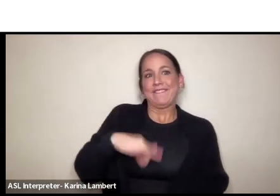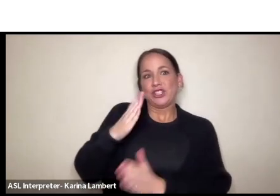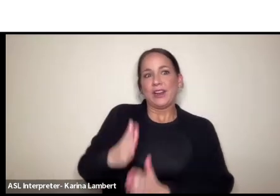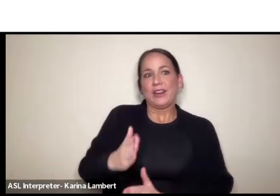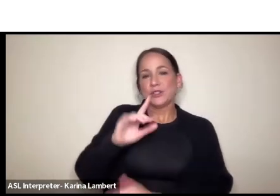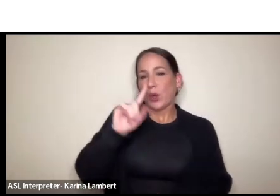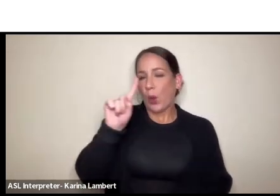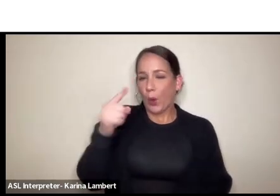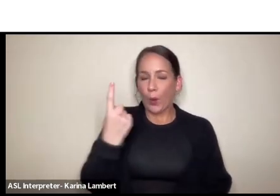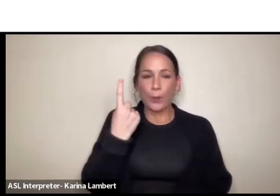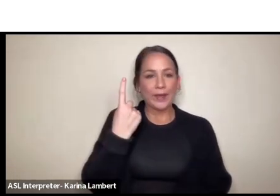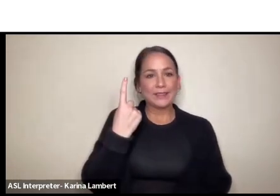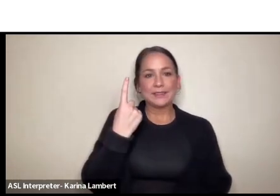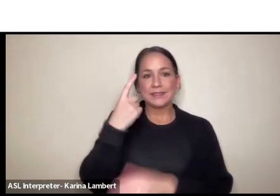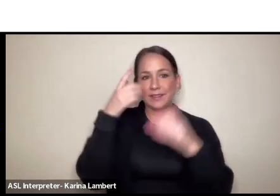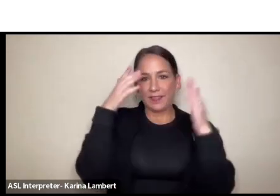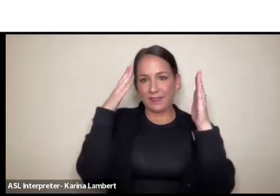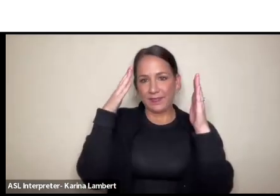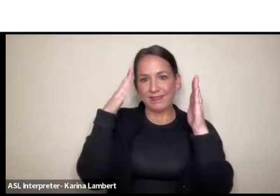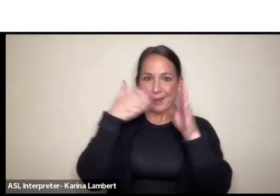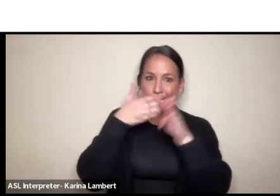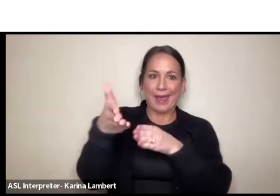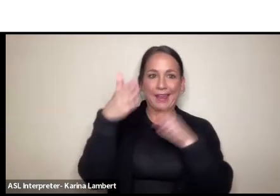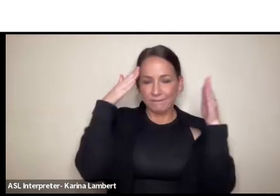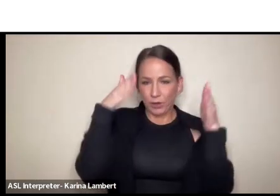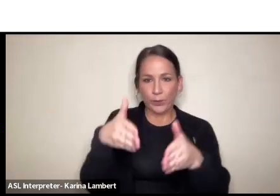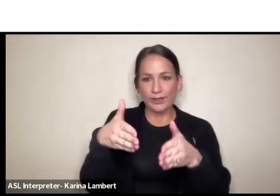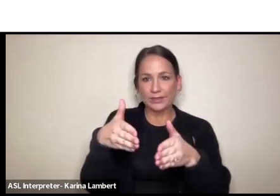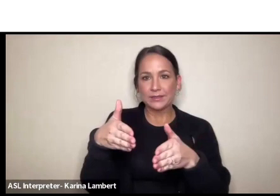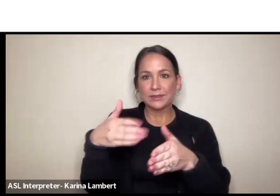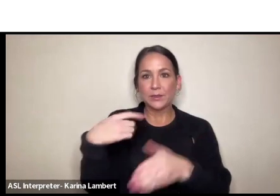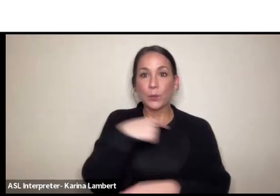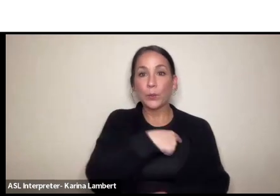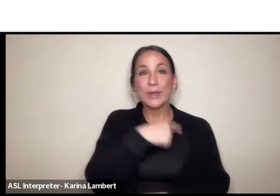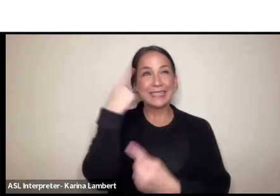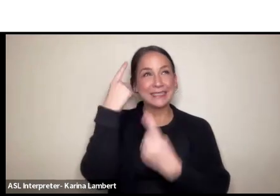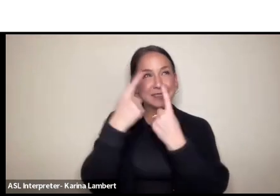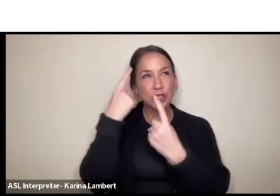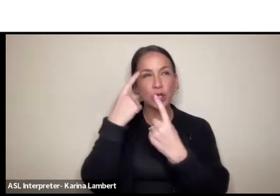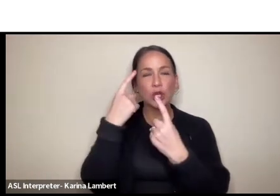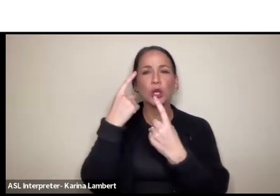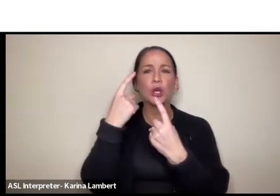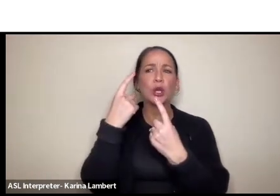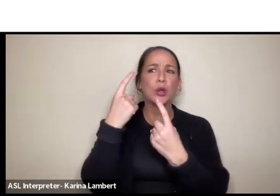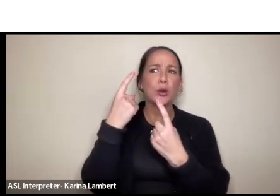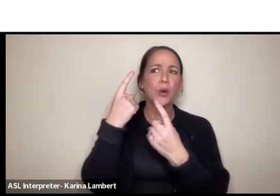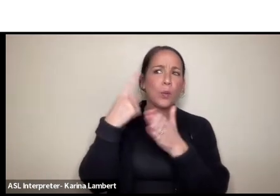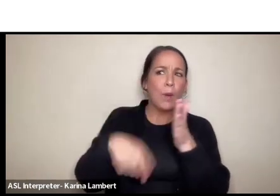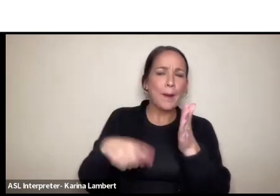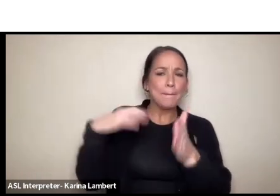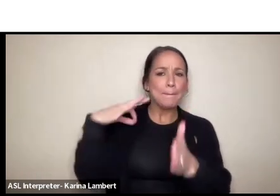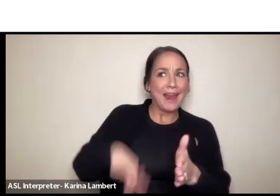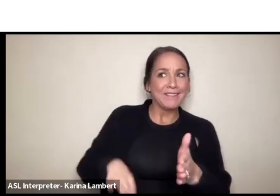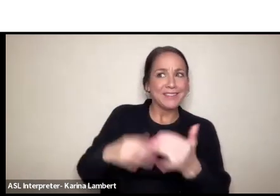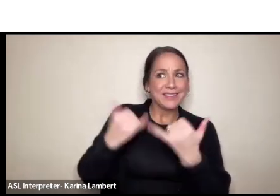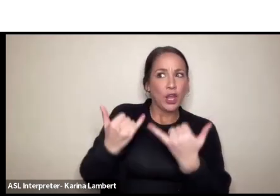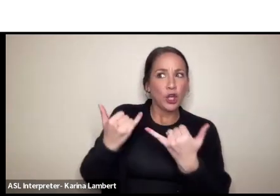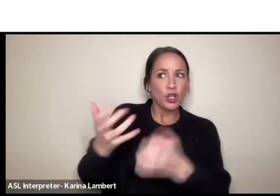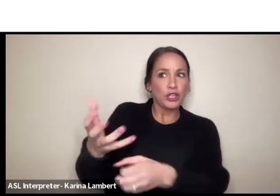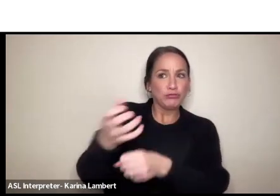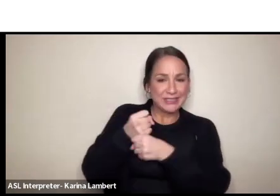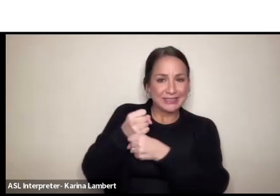We take in consideration the benefits that they are currently receiving when making disbursements from the